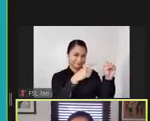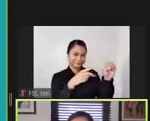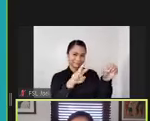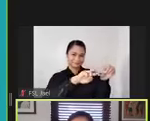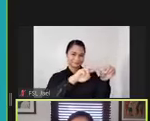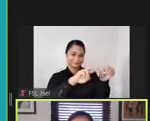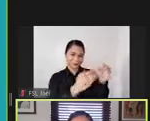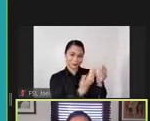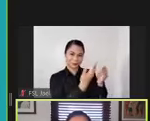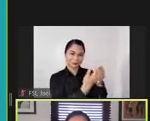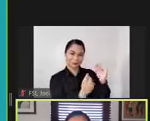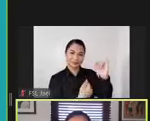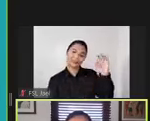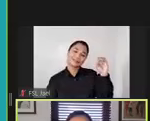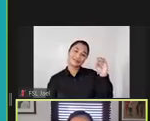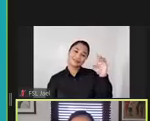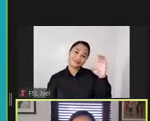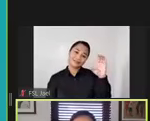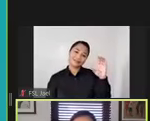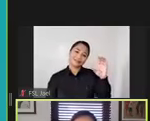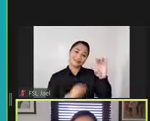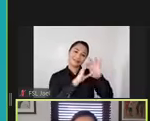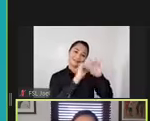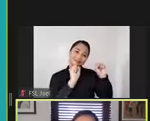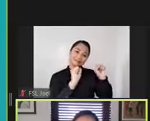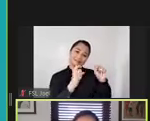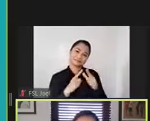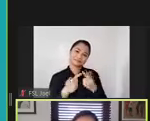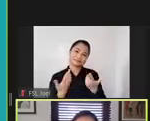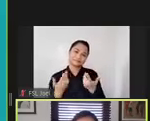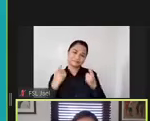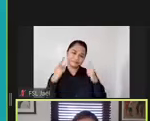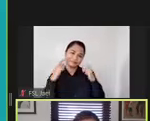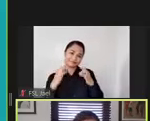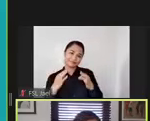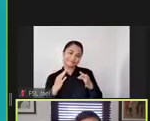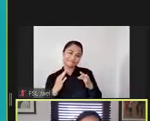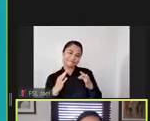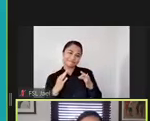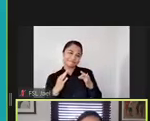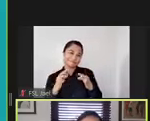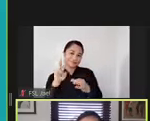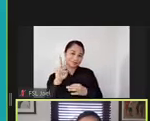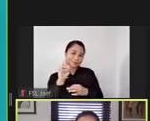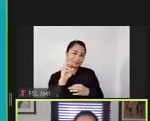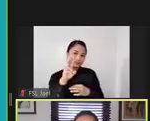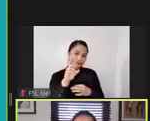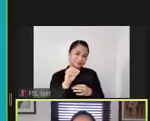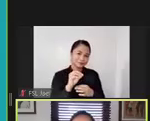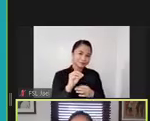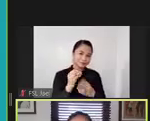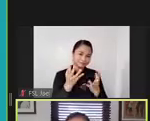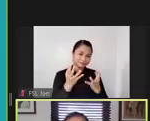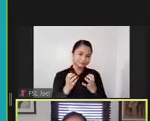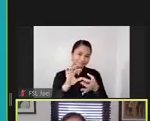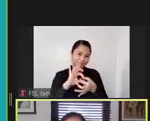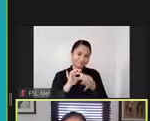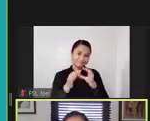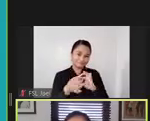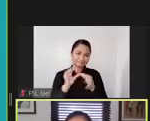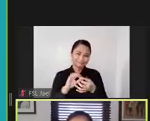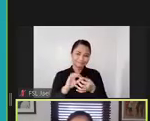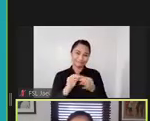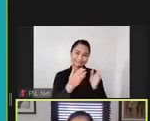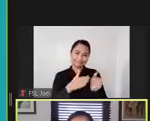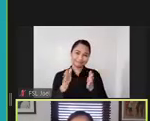2020. We came together and put the goals of the IOC together. What did we want to be? What did we want to do? We went by